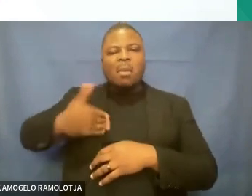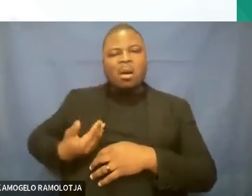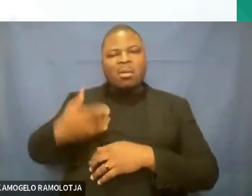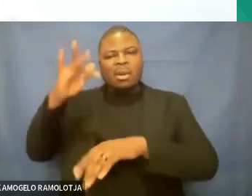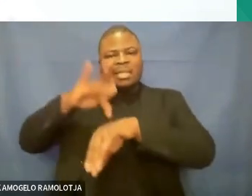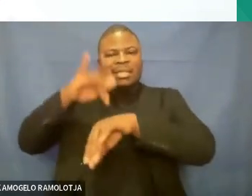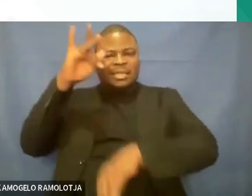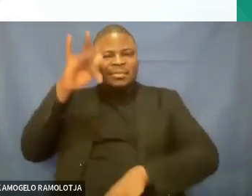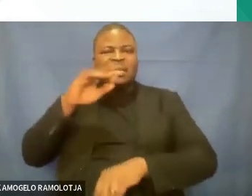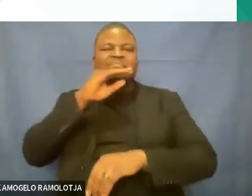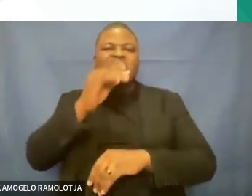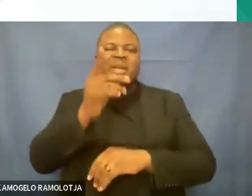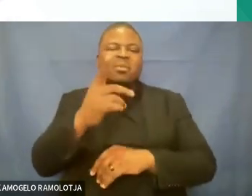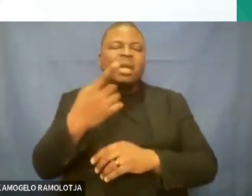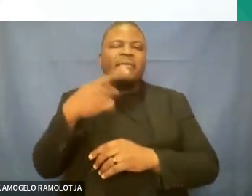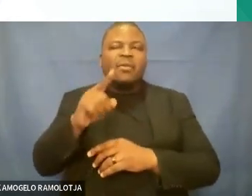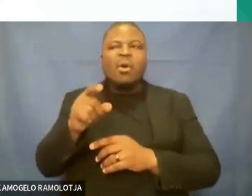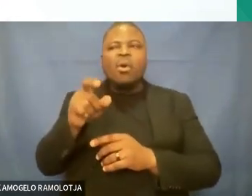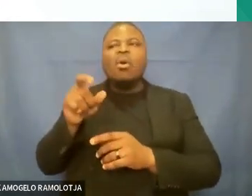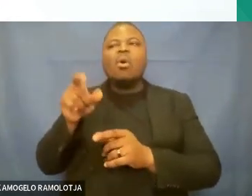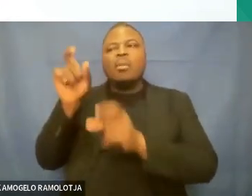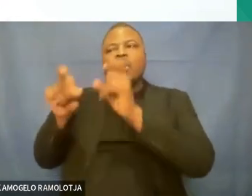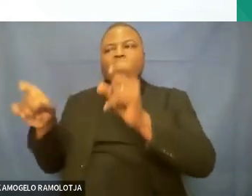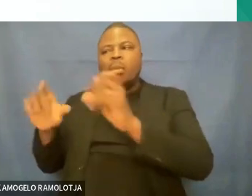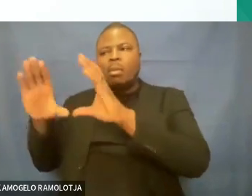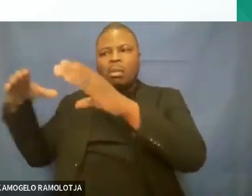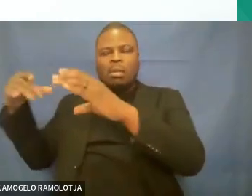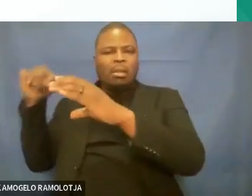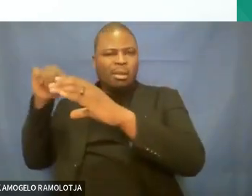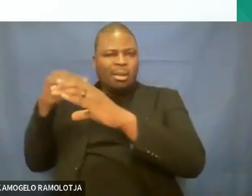transformation mean for those key populations?